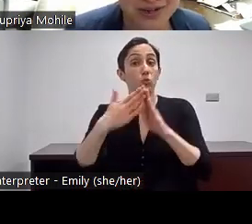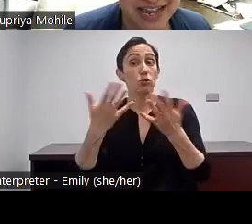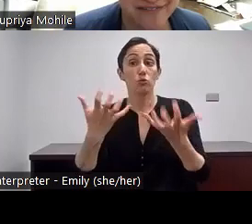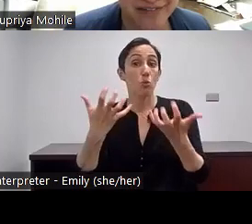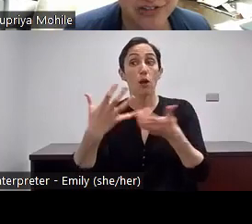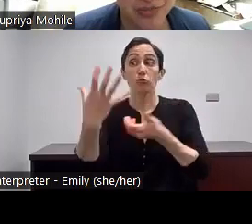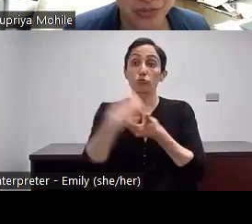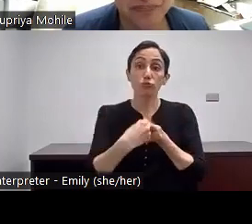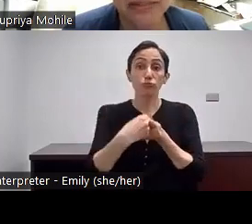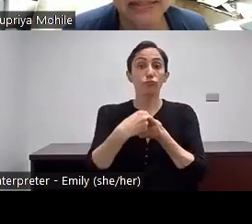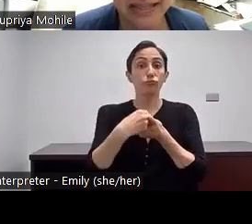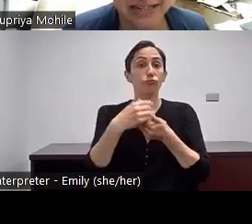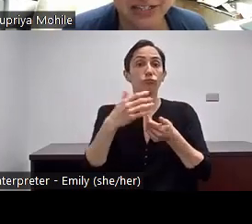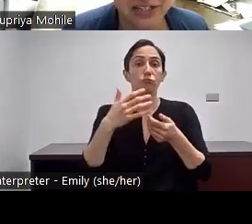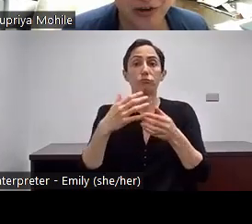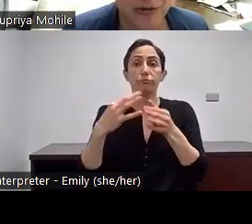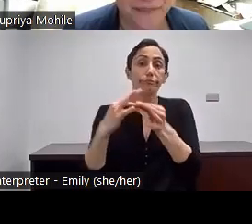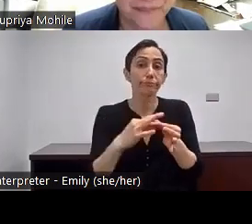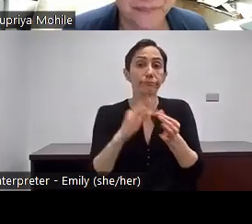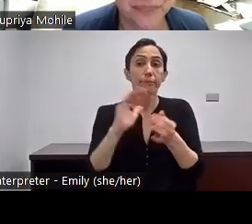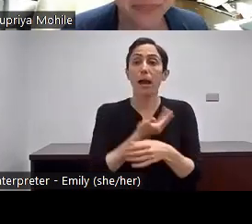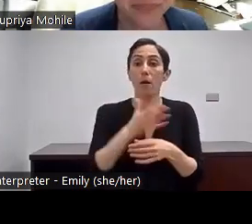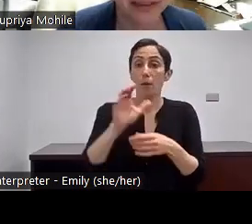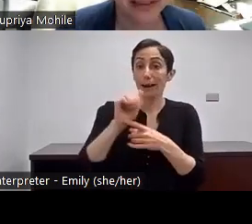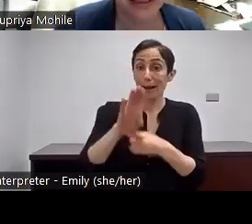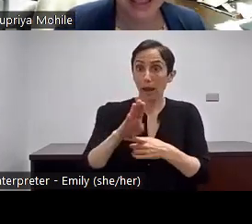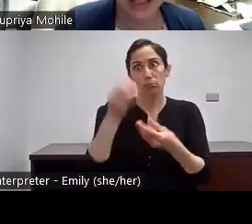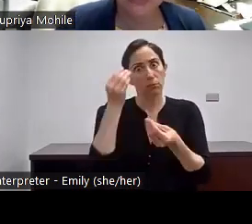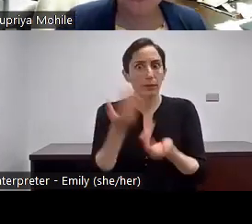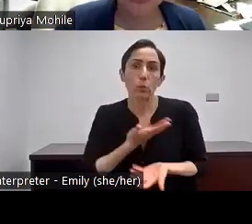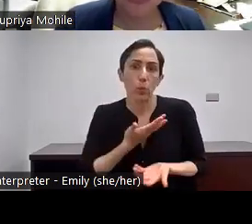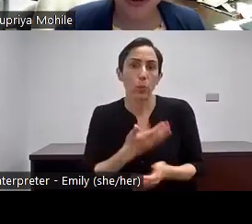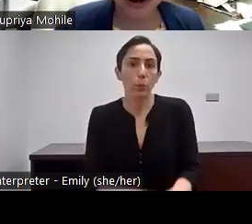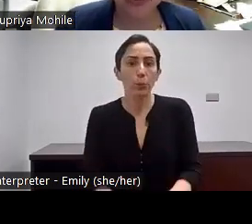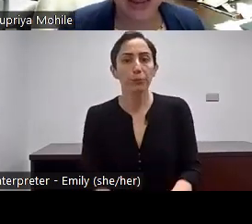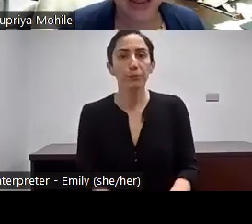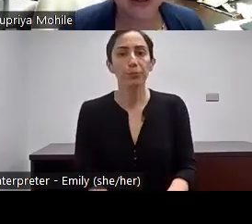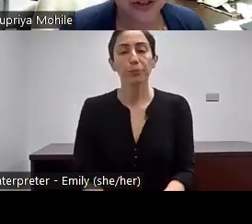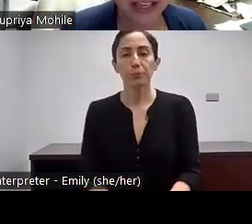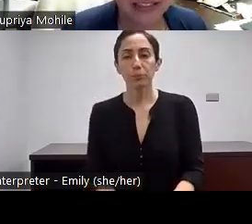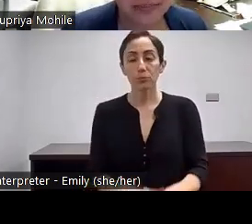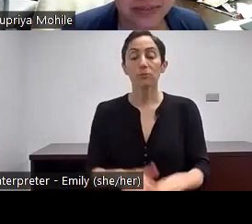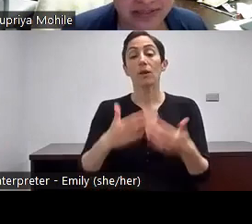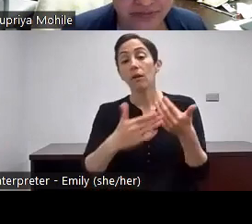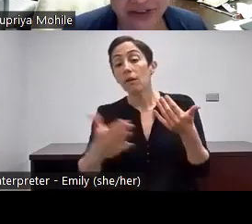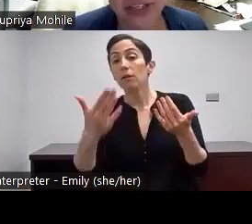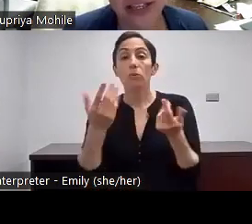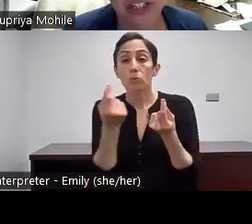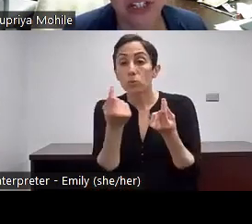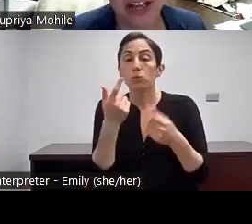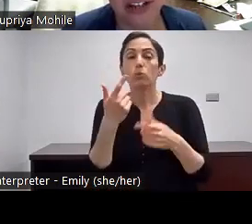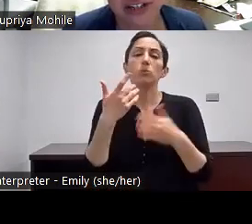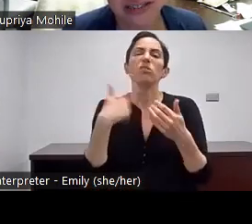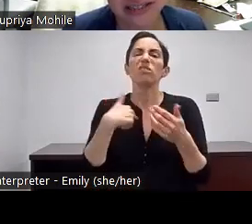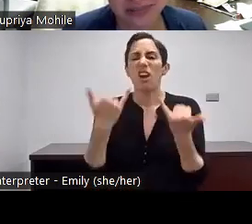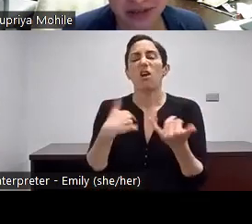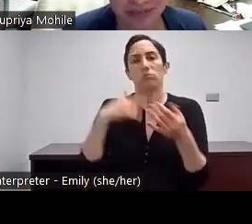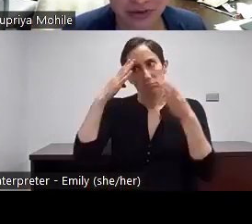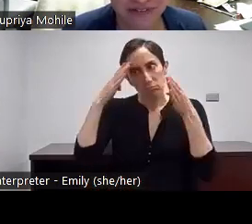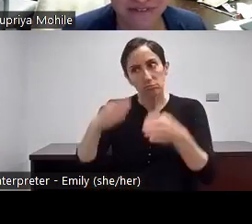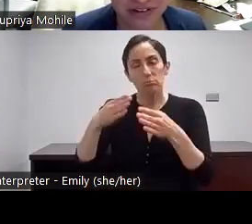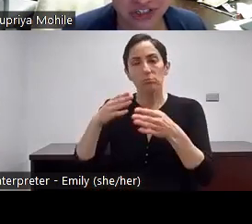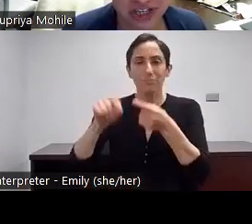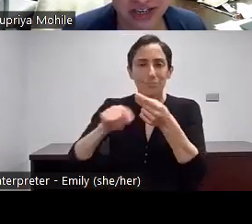or Community Advisory Board, please let us know. As we move forward, we're now looking specifically at geriatric